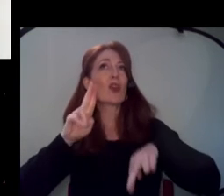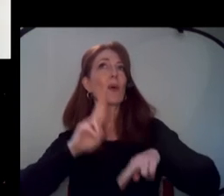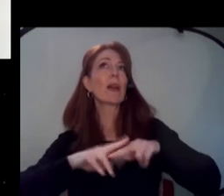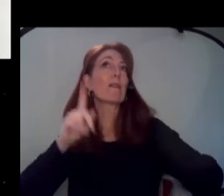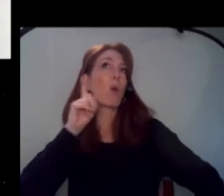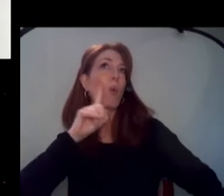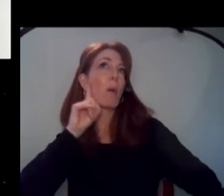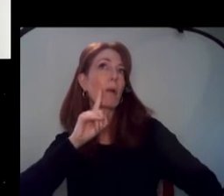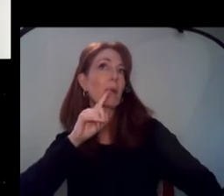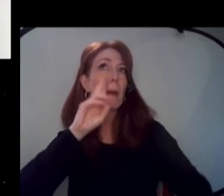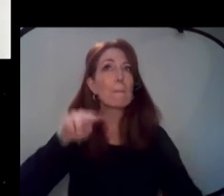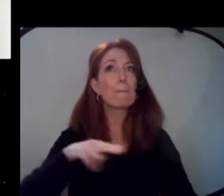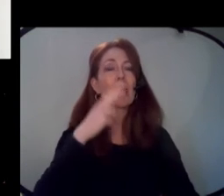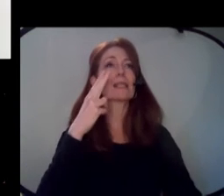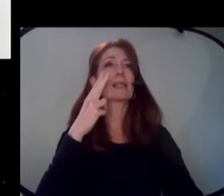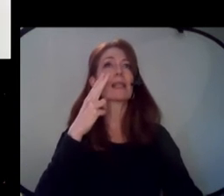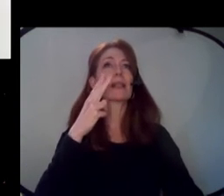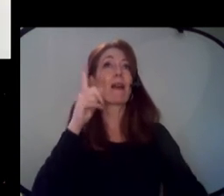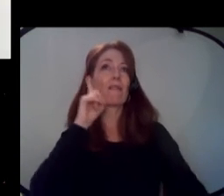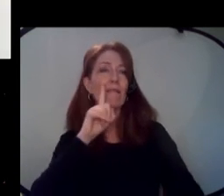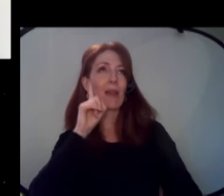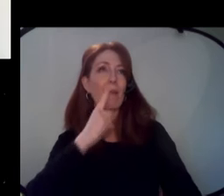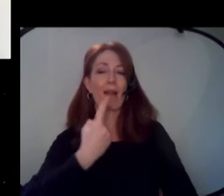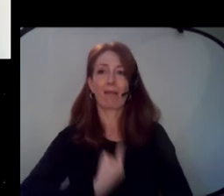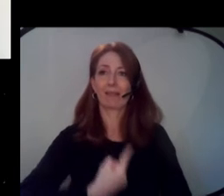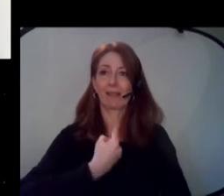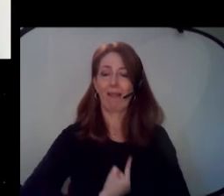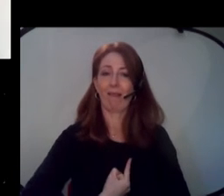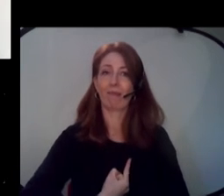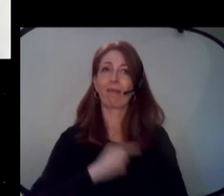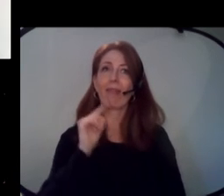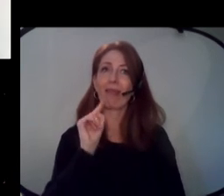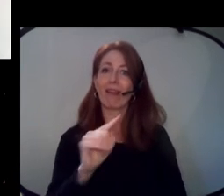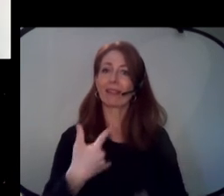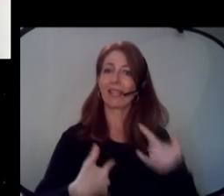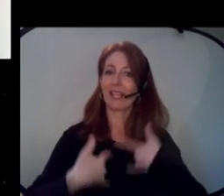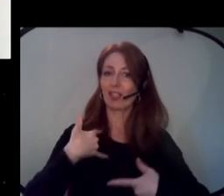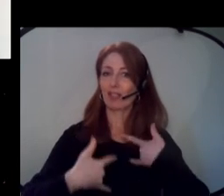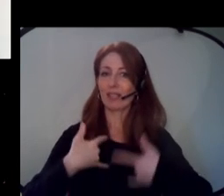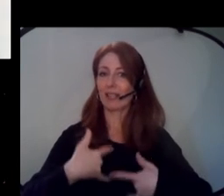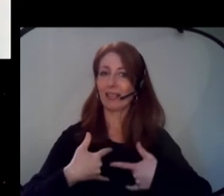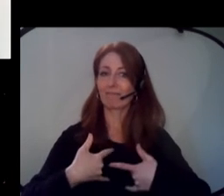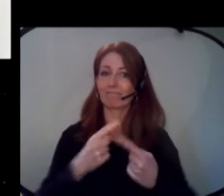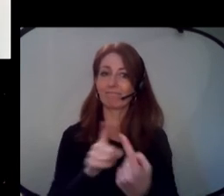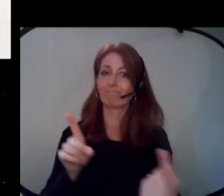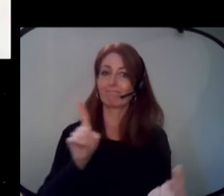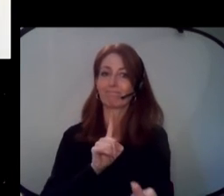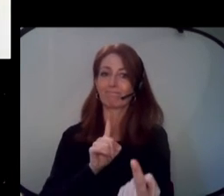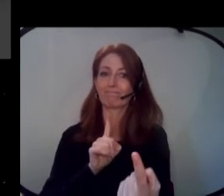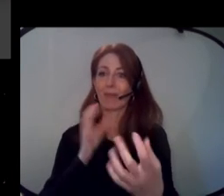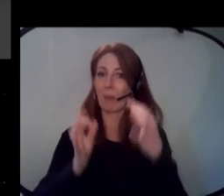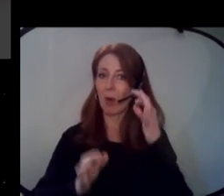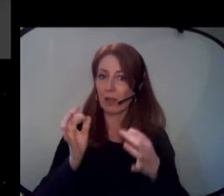a female allegory of painting is in itself a kind of interesting play on some of the gender politics at the time.